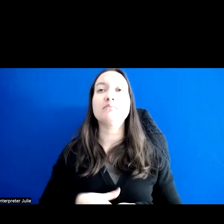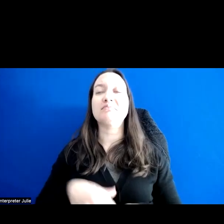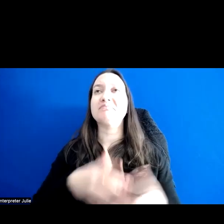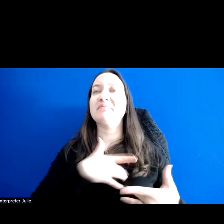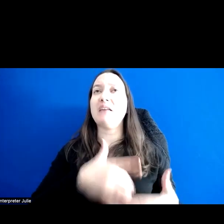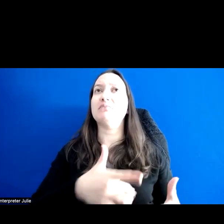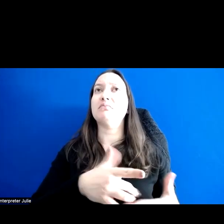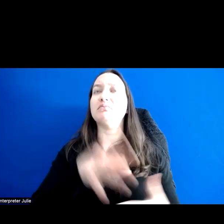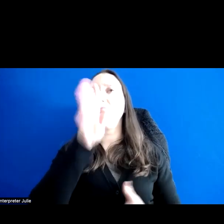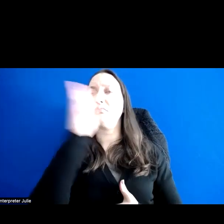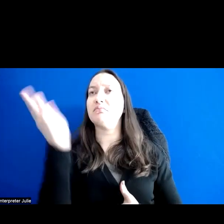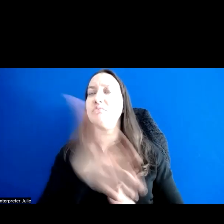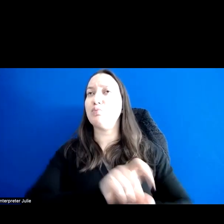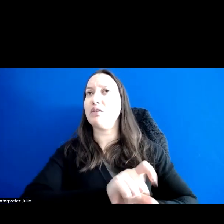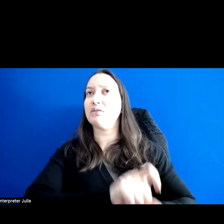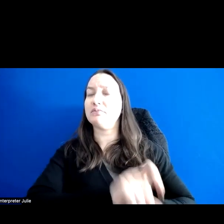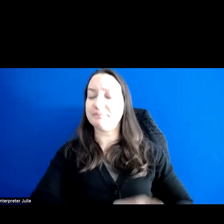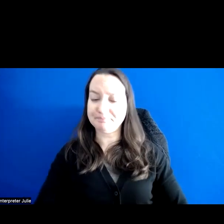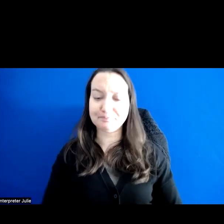neglected task.